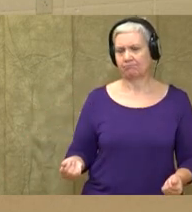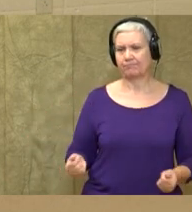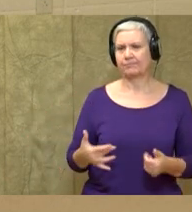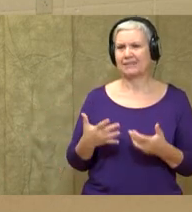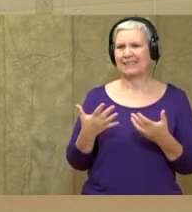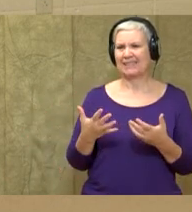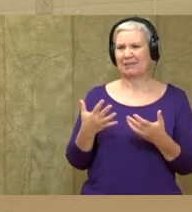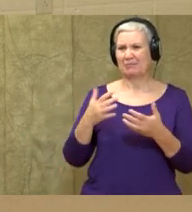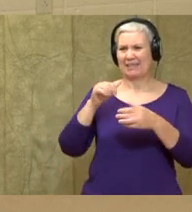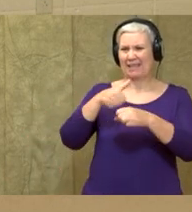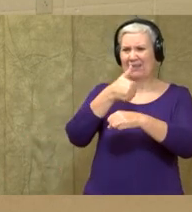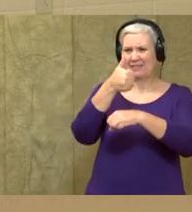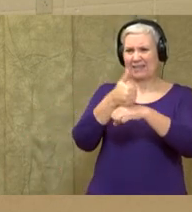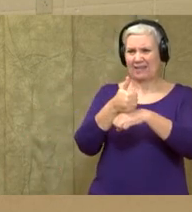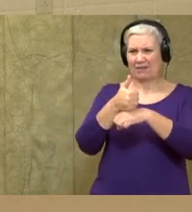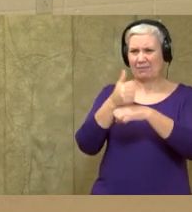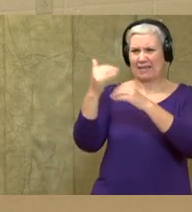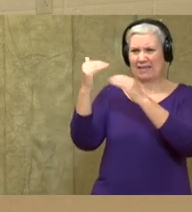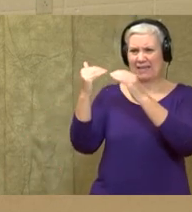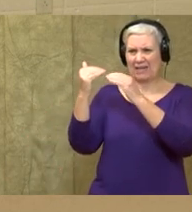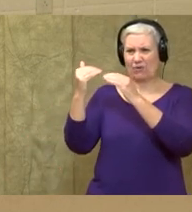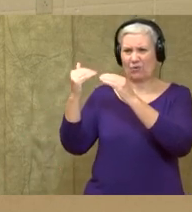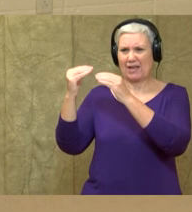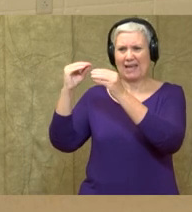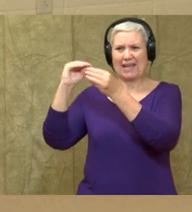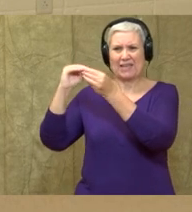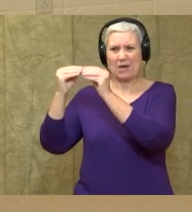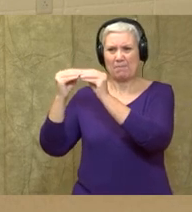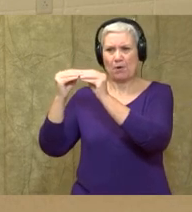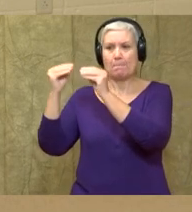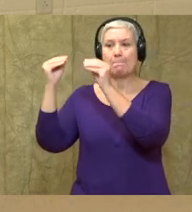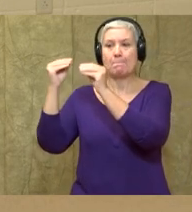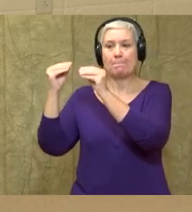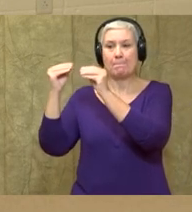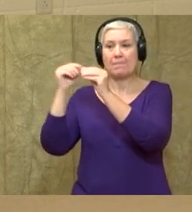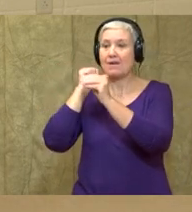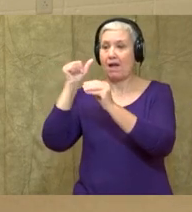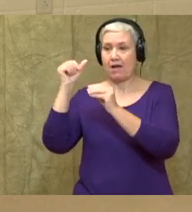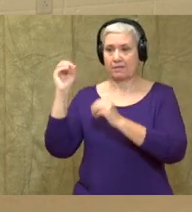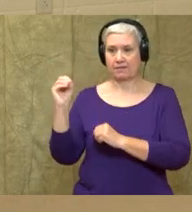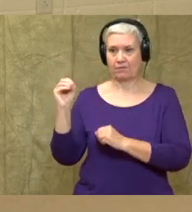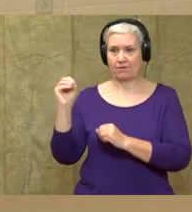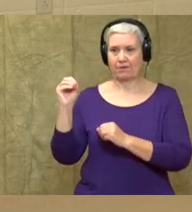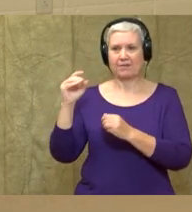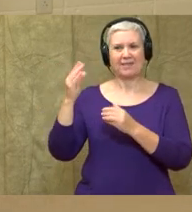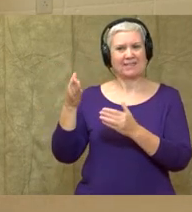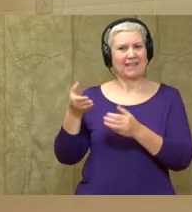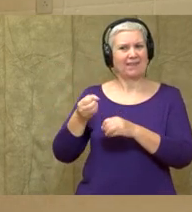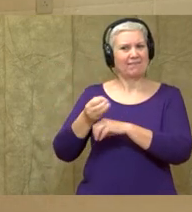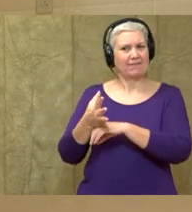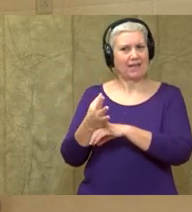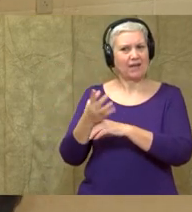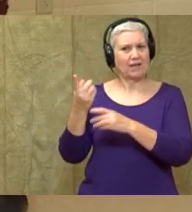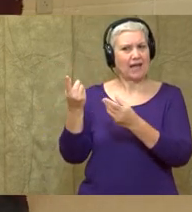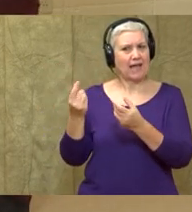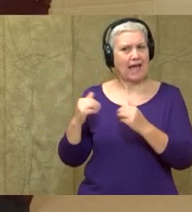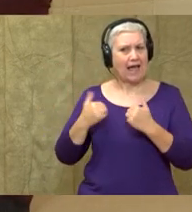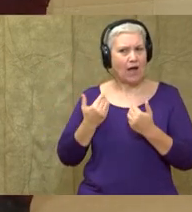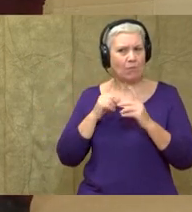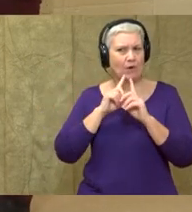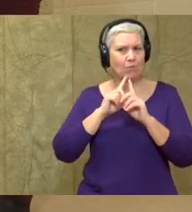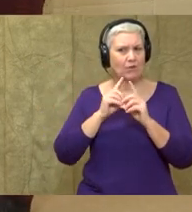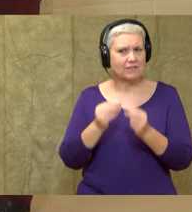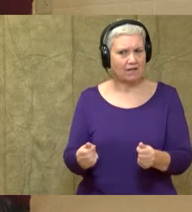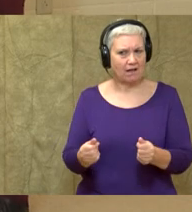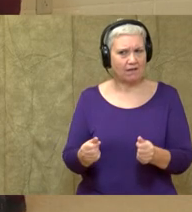But now when I'm setting them equal to something that is not 0, does that affect our strategy? How would it